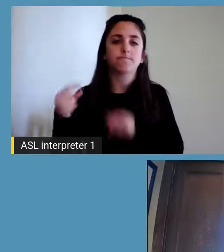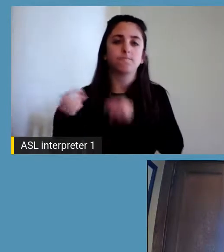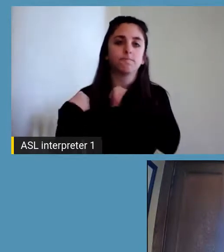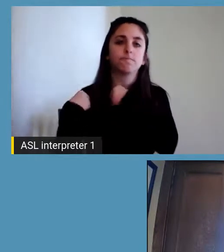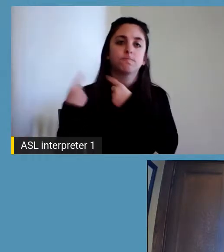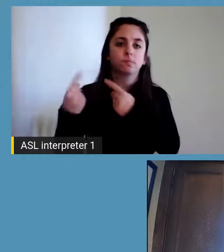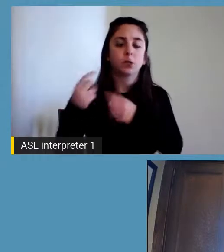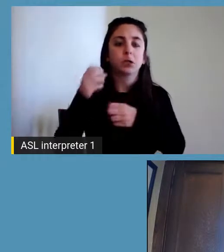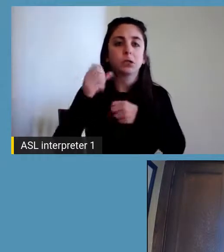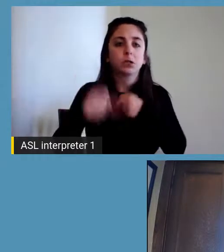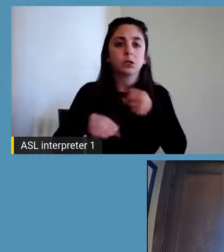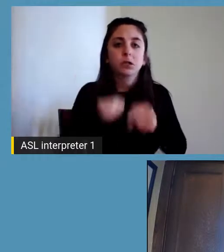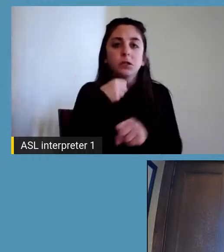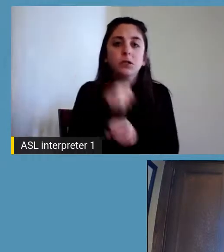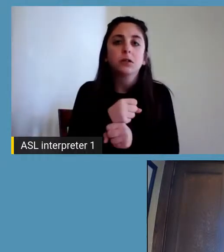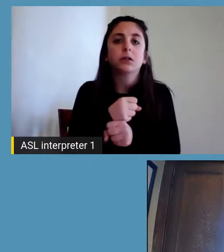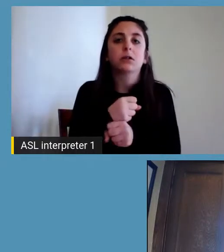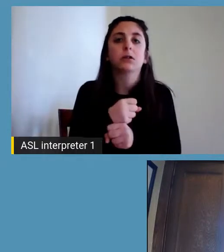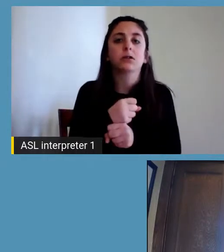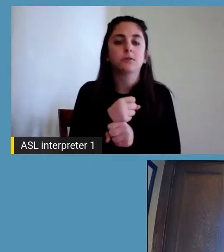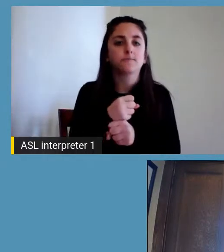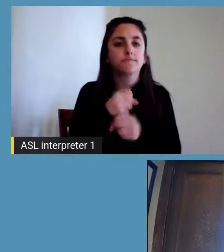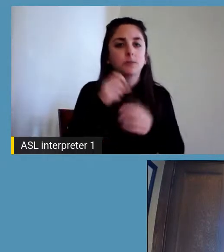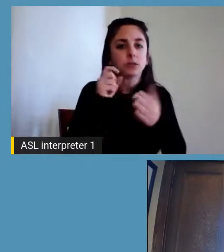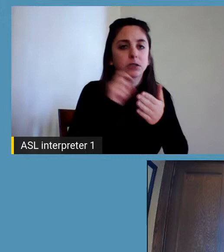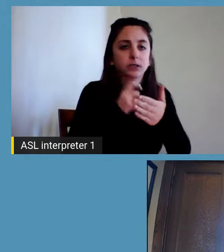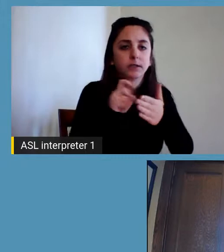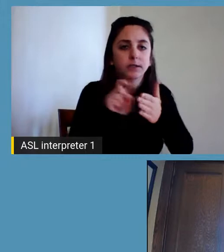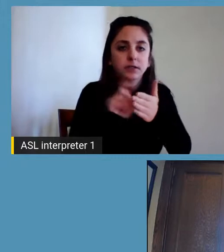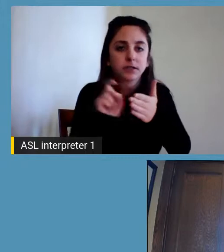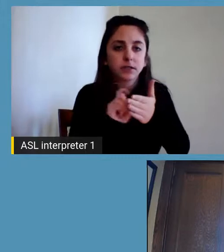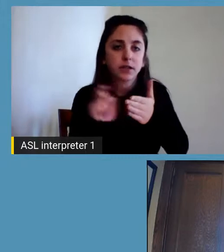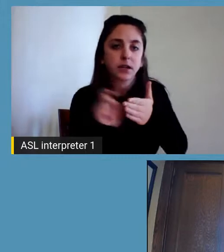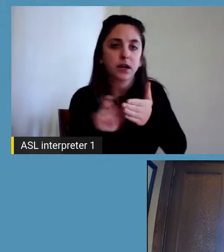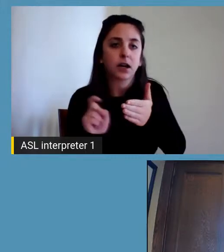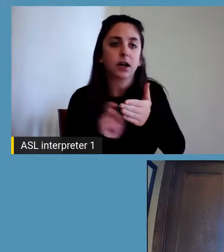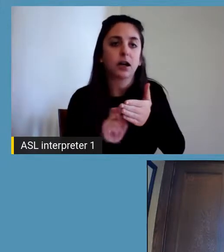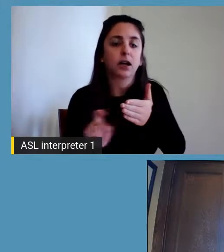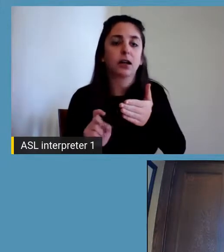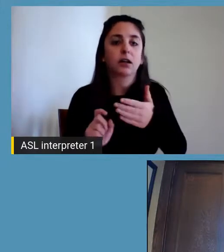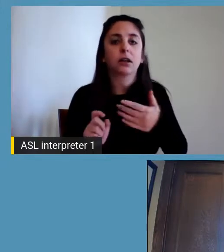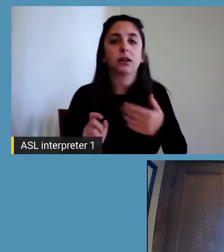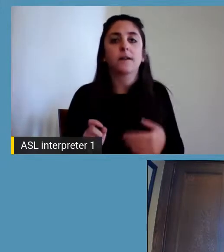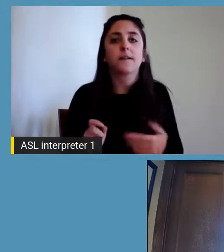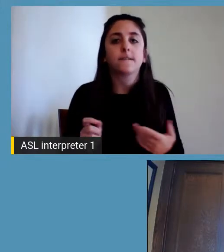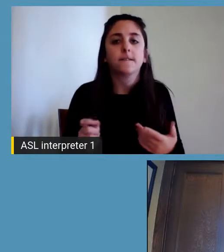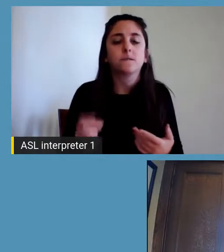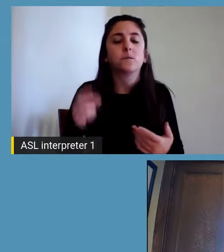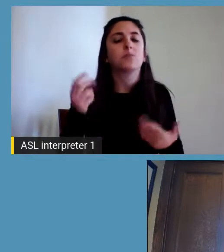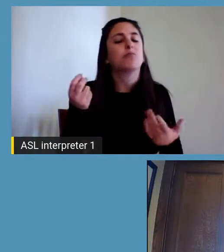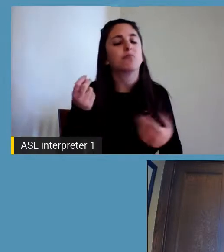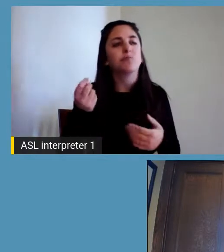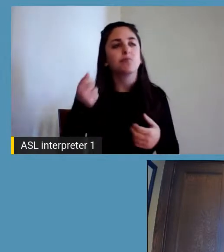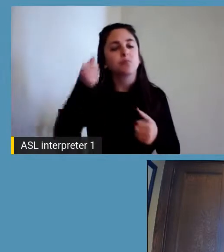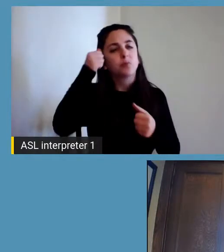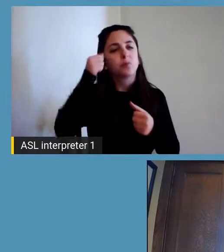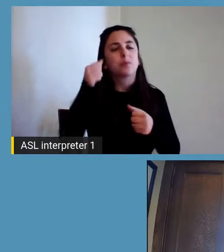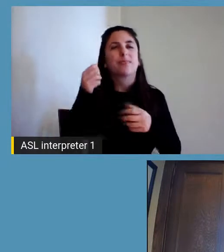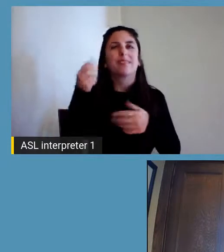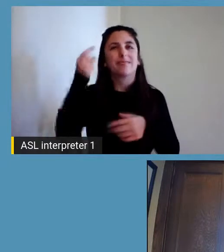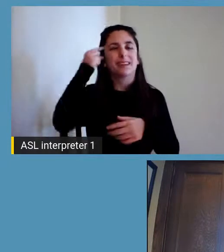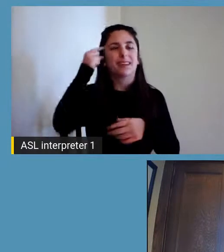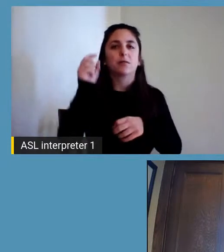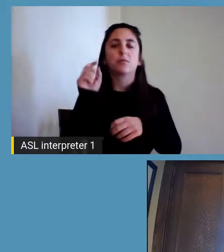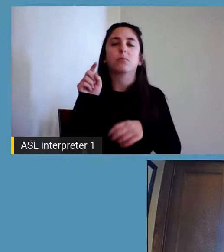actually scanning, and I believe he did a whole commission job for one of the museums in Japan by